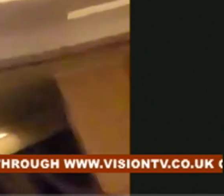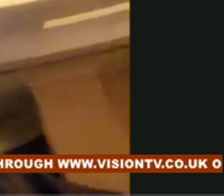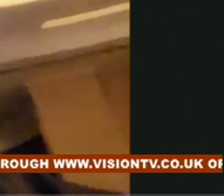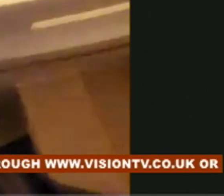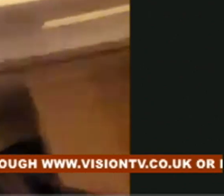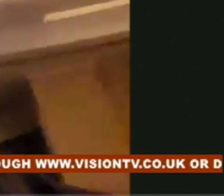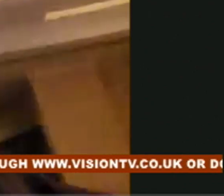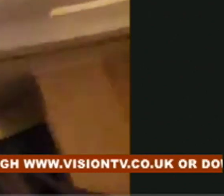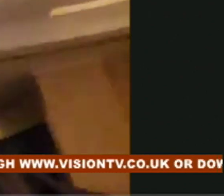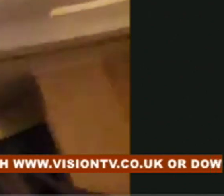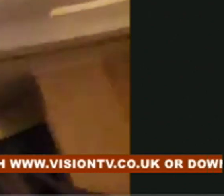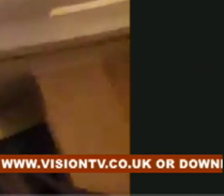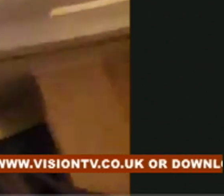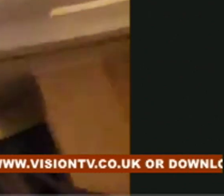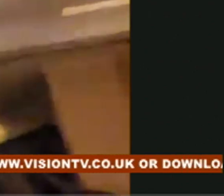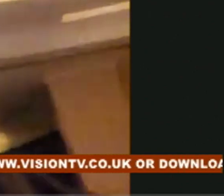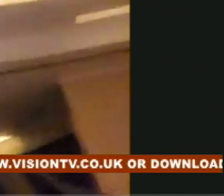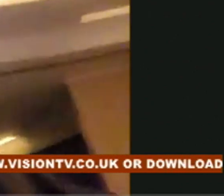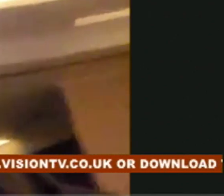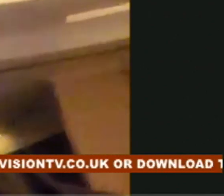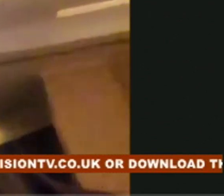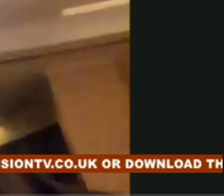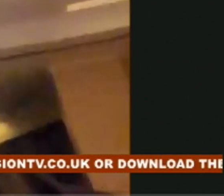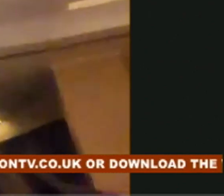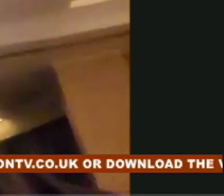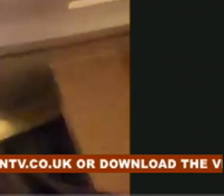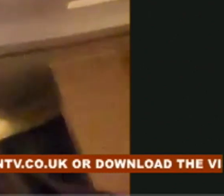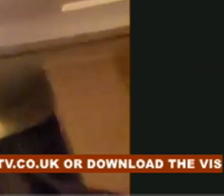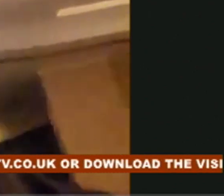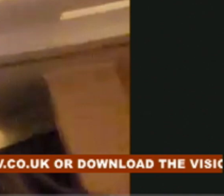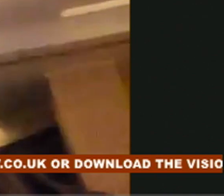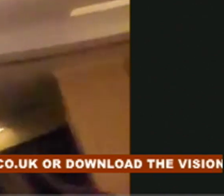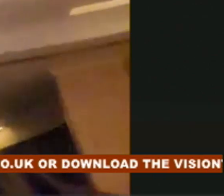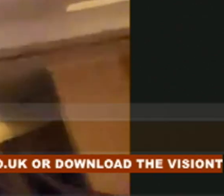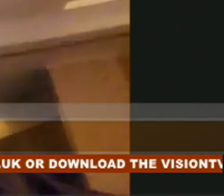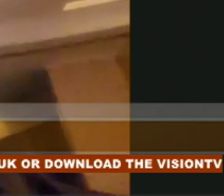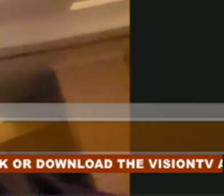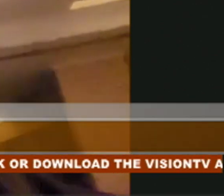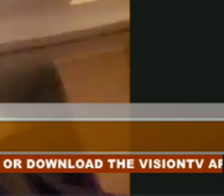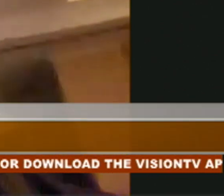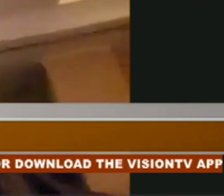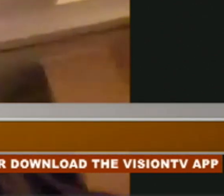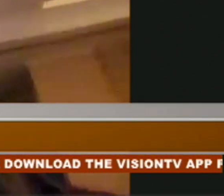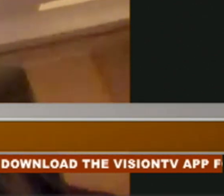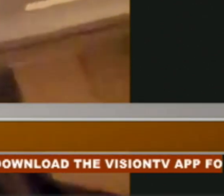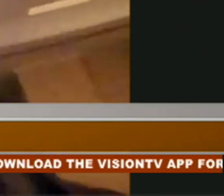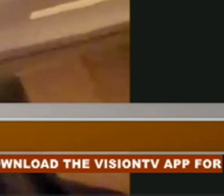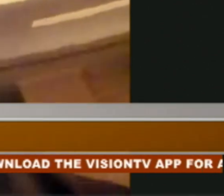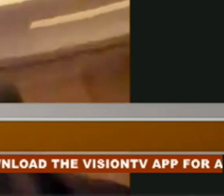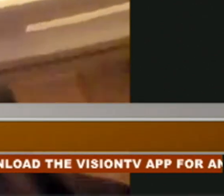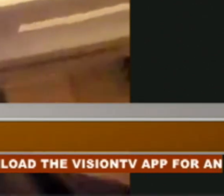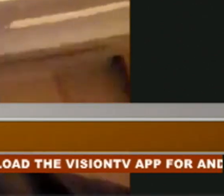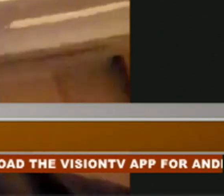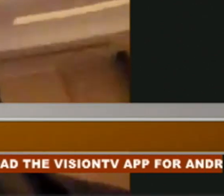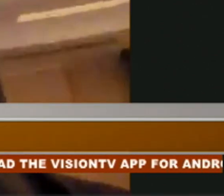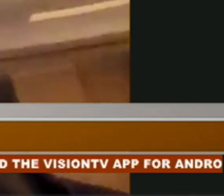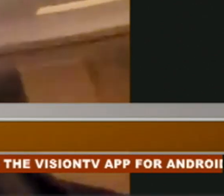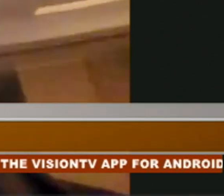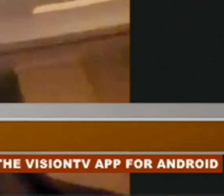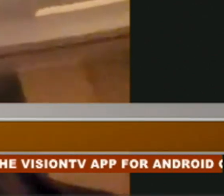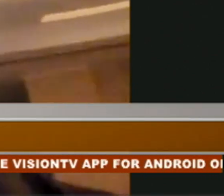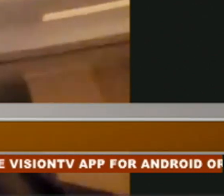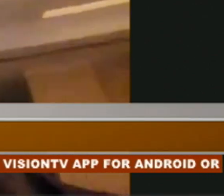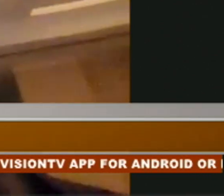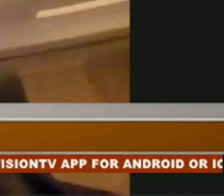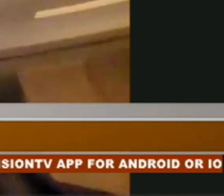transportation company and they came up with a figure of 30,000 per bus, which we